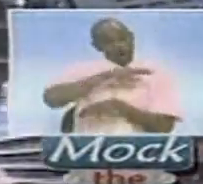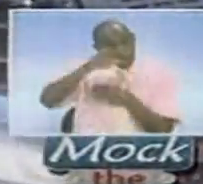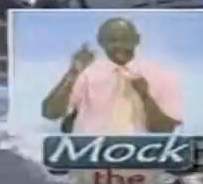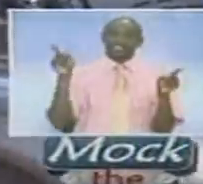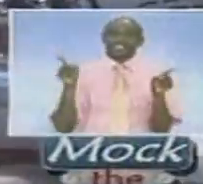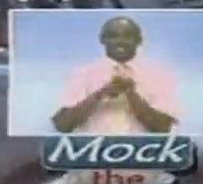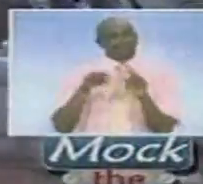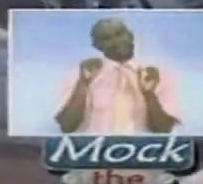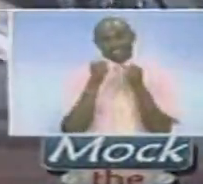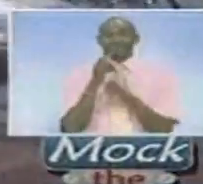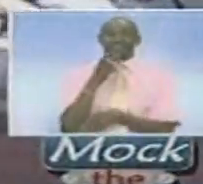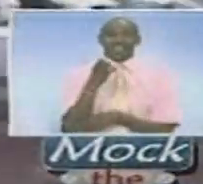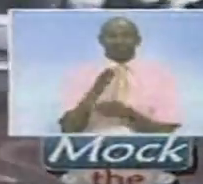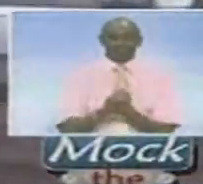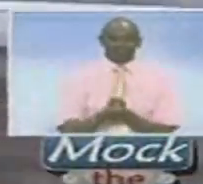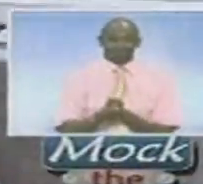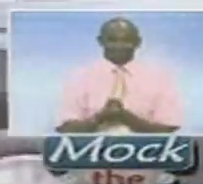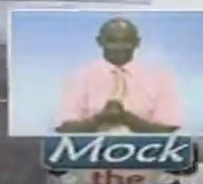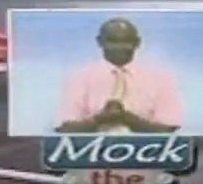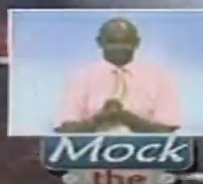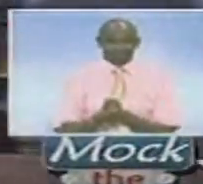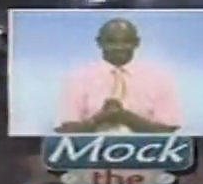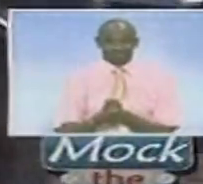all feel safe too.